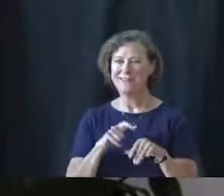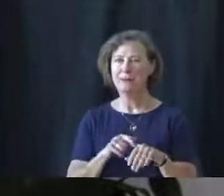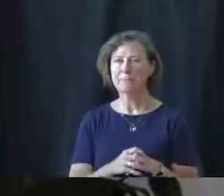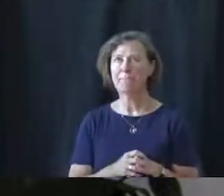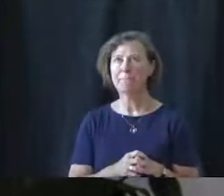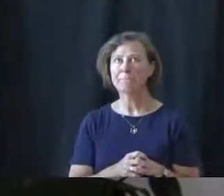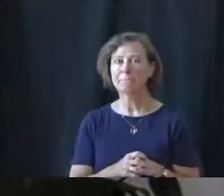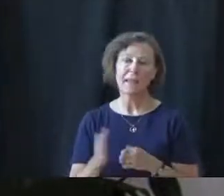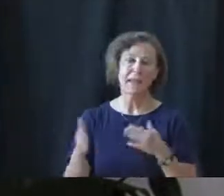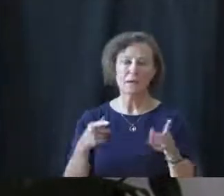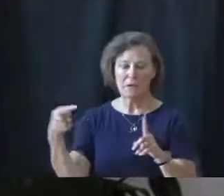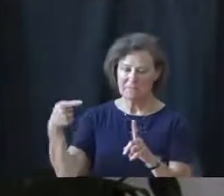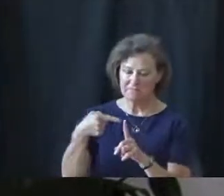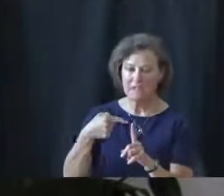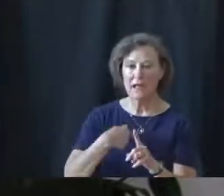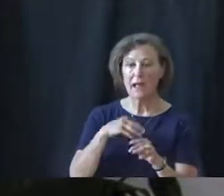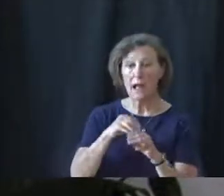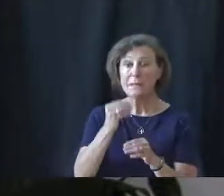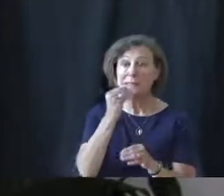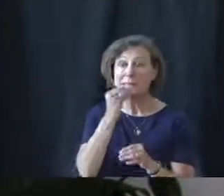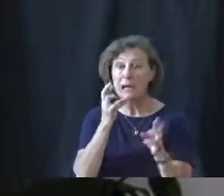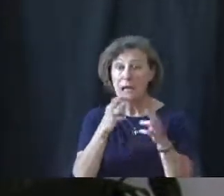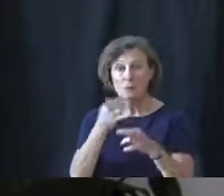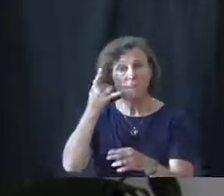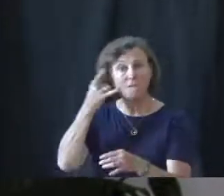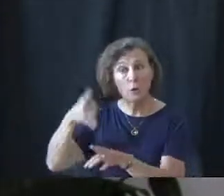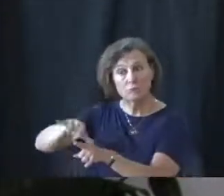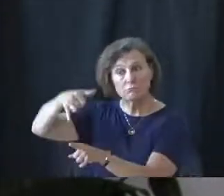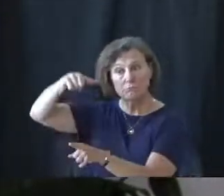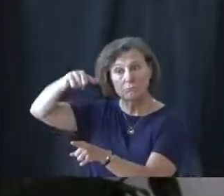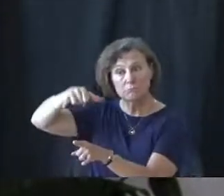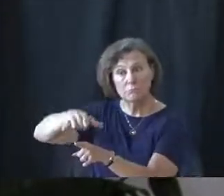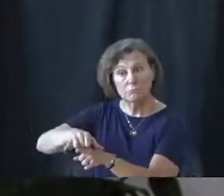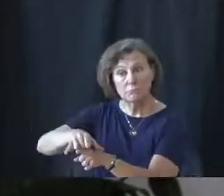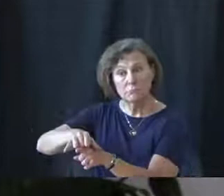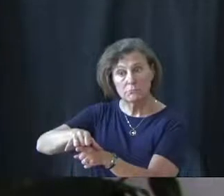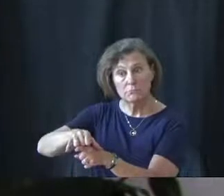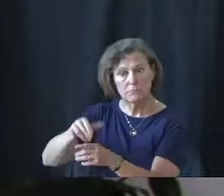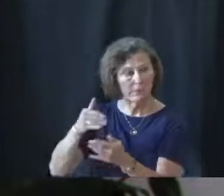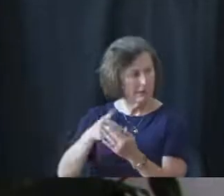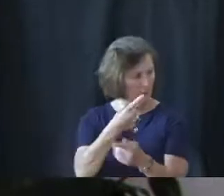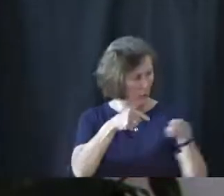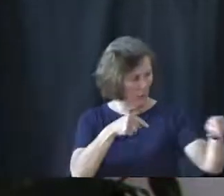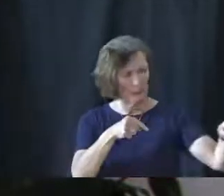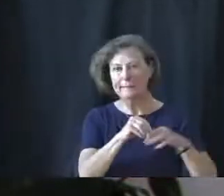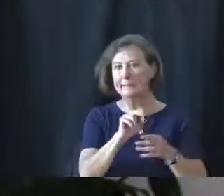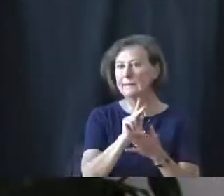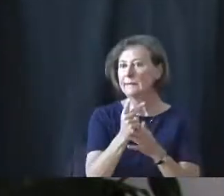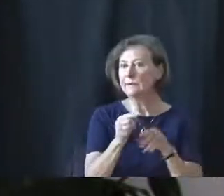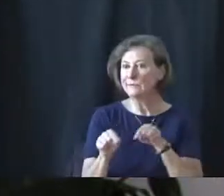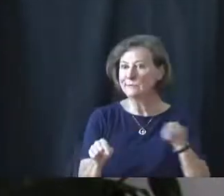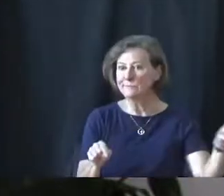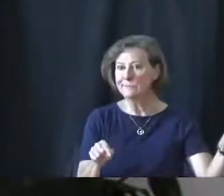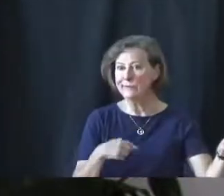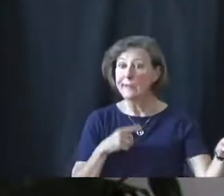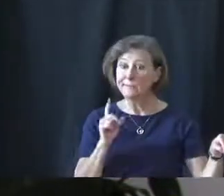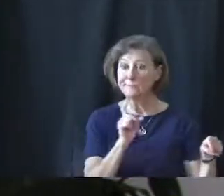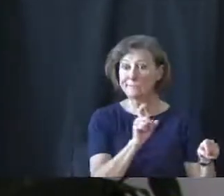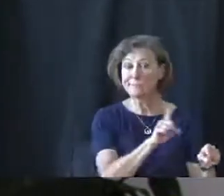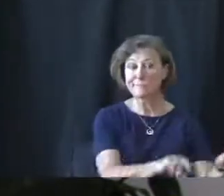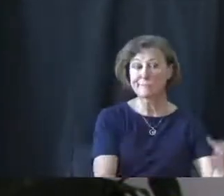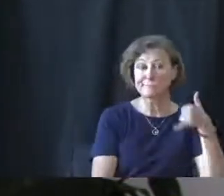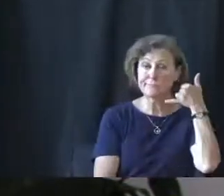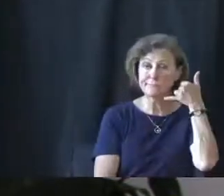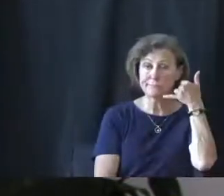Anyway, I was in the dining room, and the phone rang. The nearest one was in the kitchen. I went in and picked it